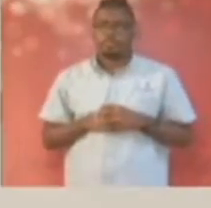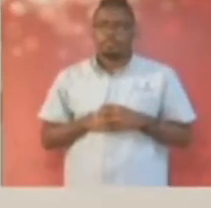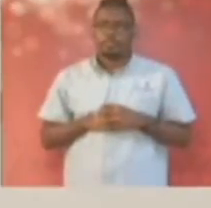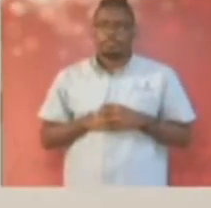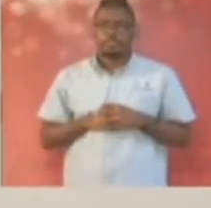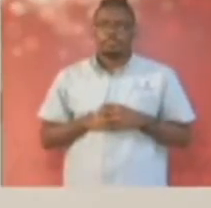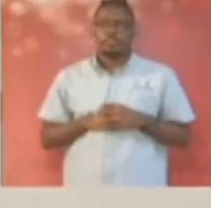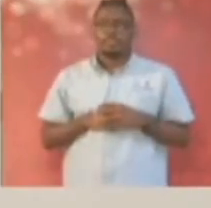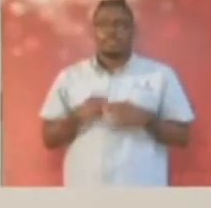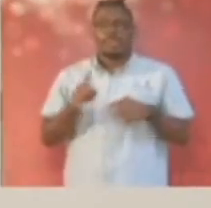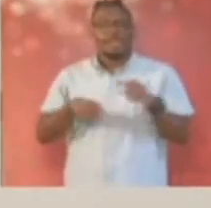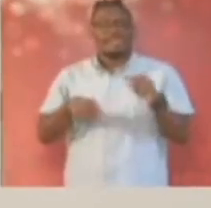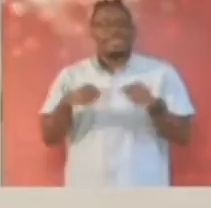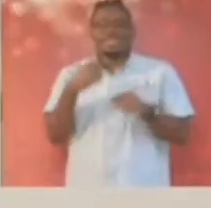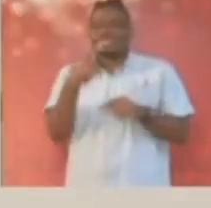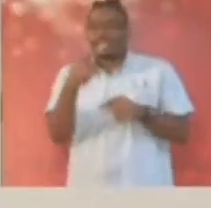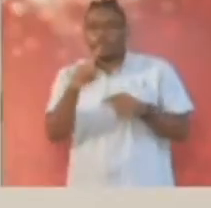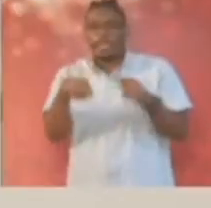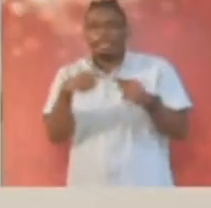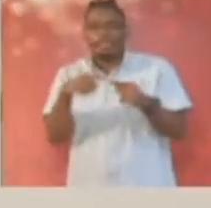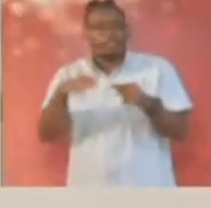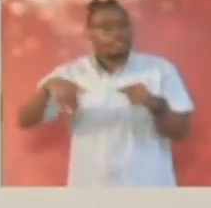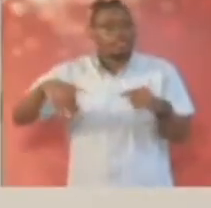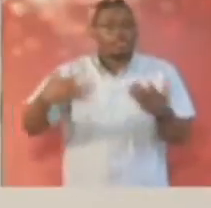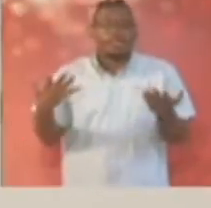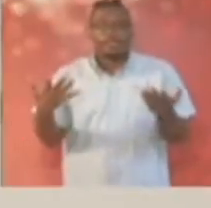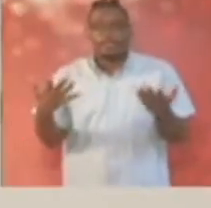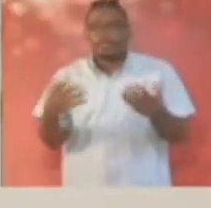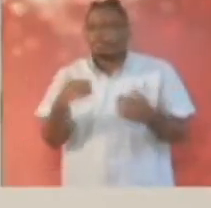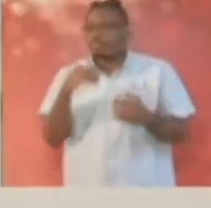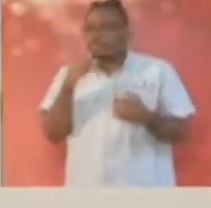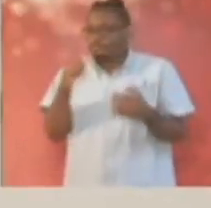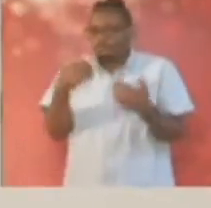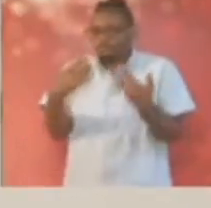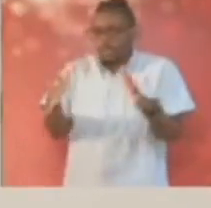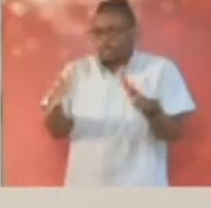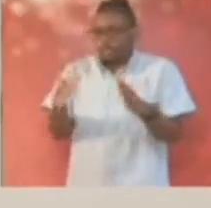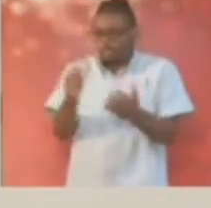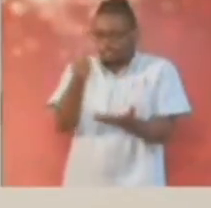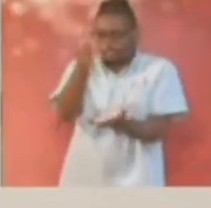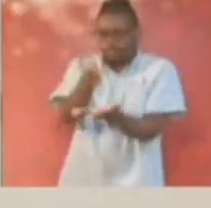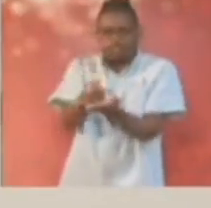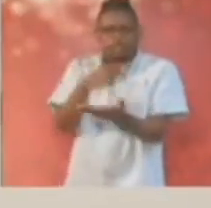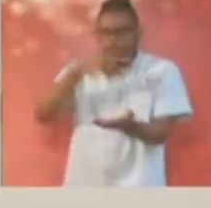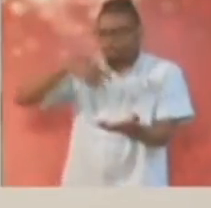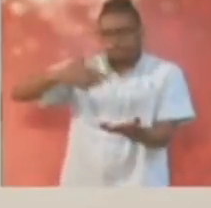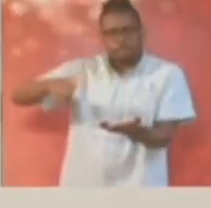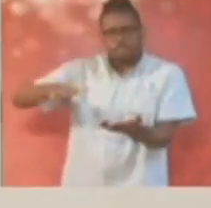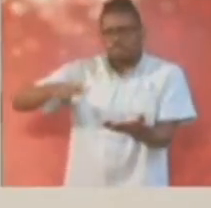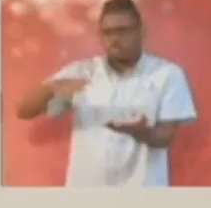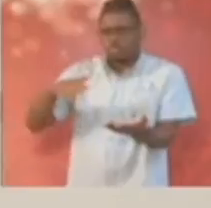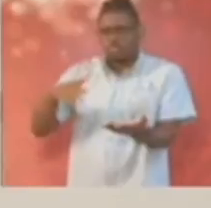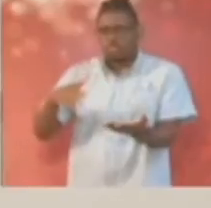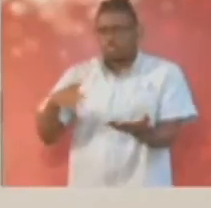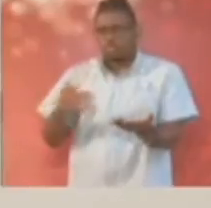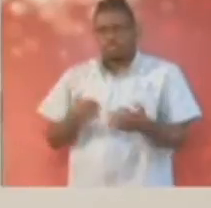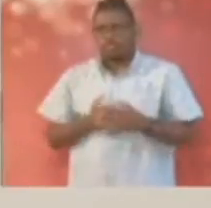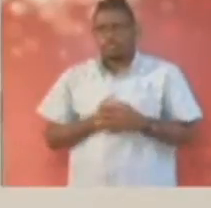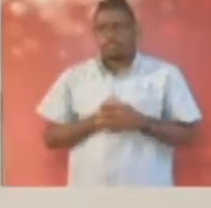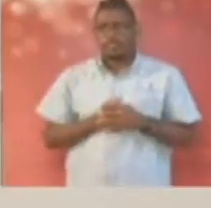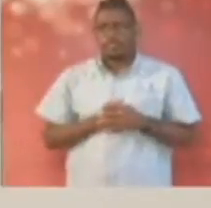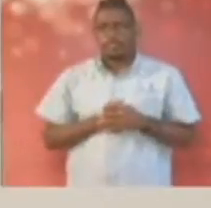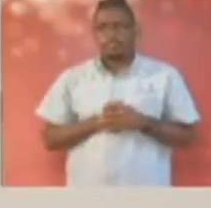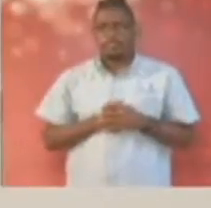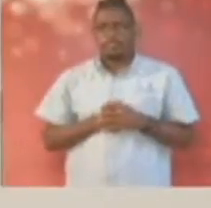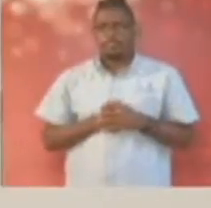put a timeline on something that hasn't reached the stage where distribution is the next step. So I can't give